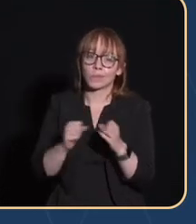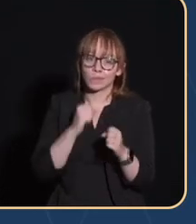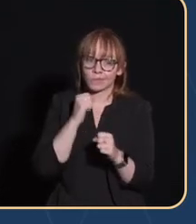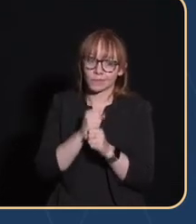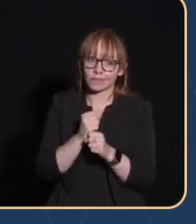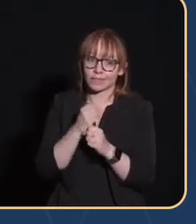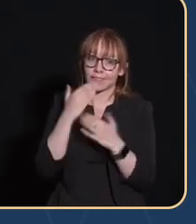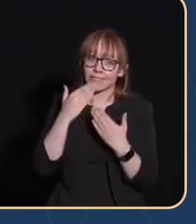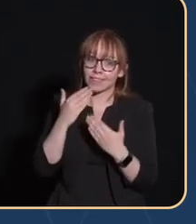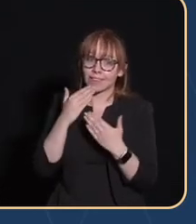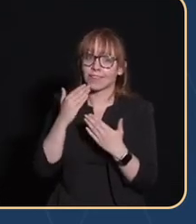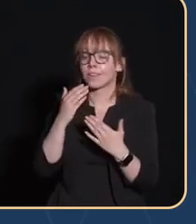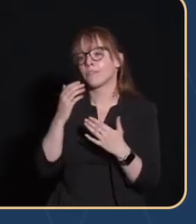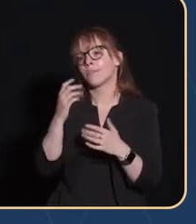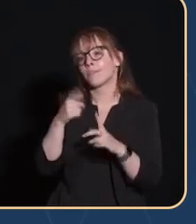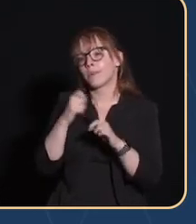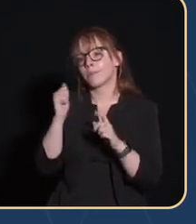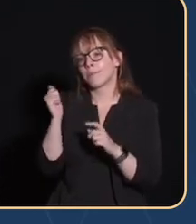you and good night.